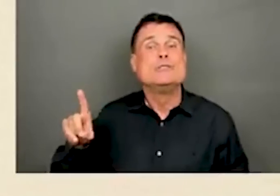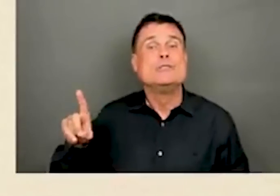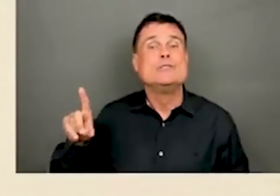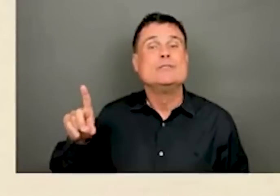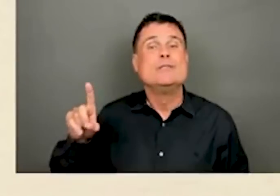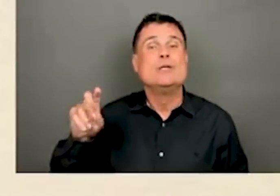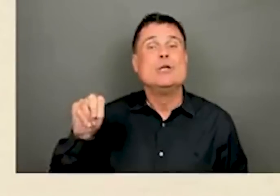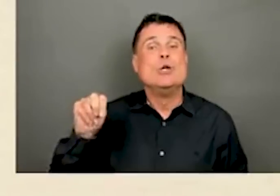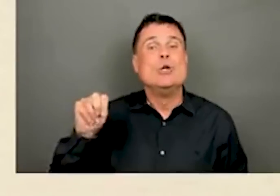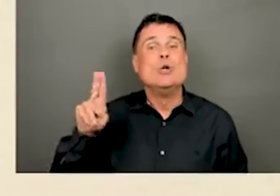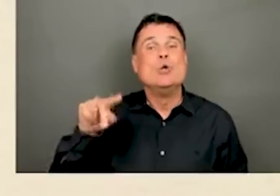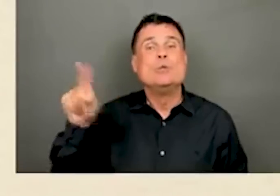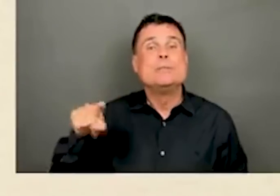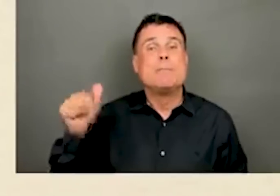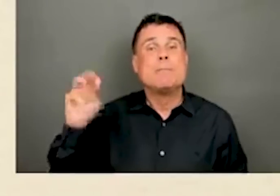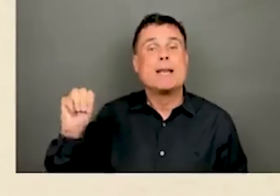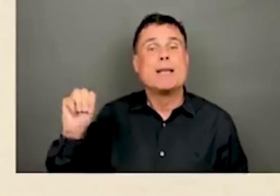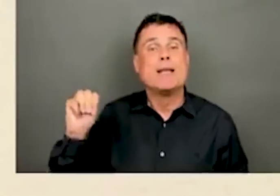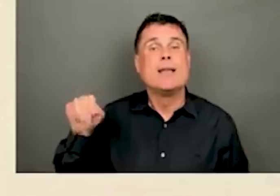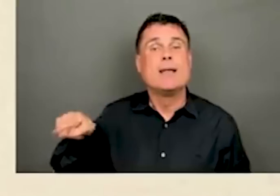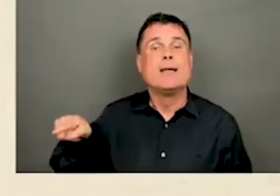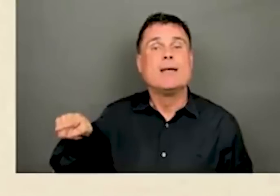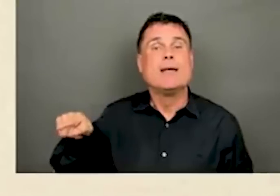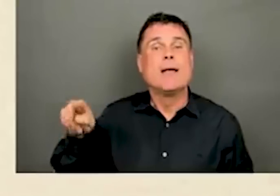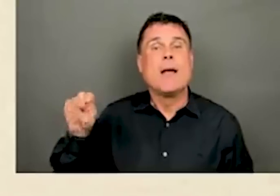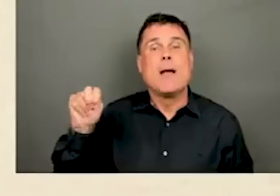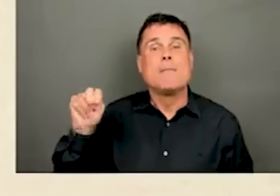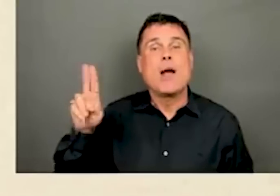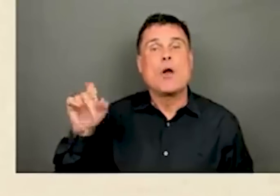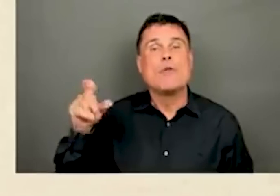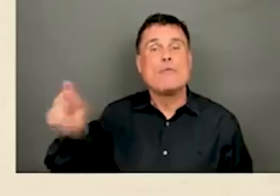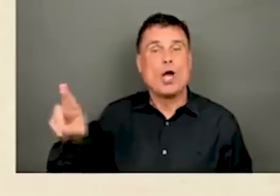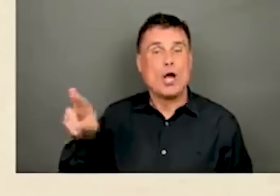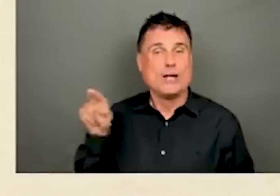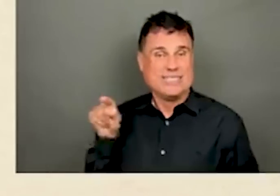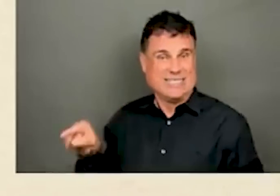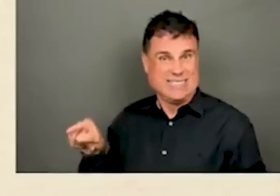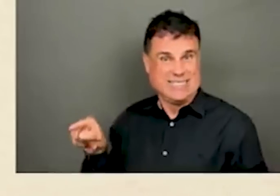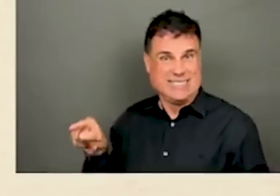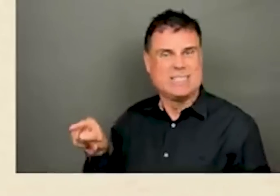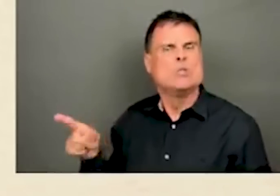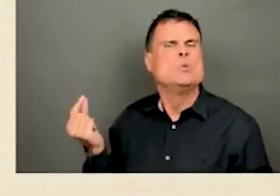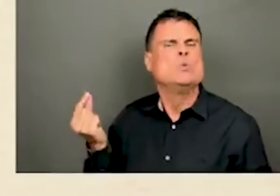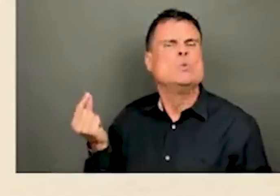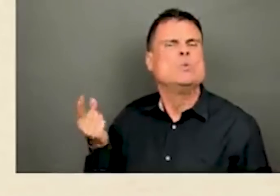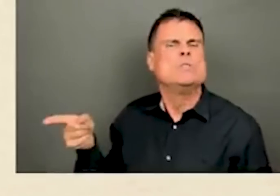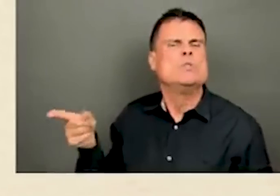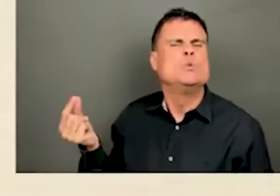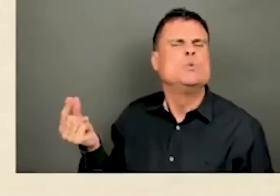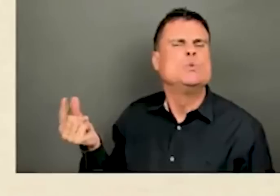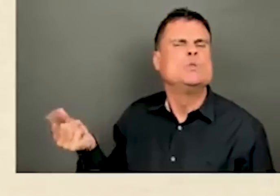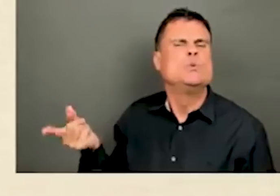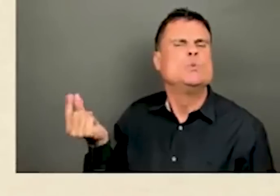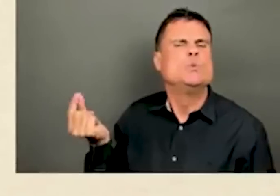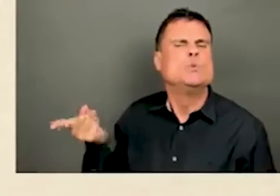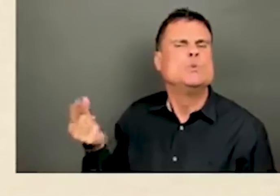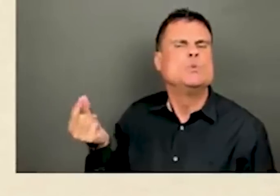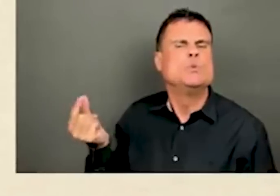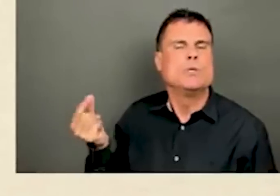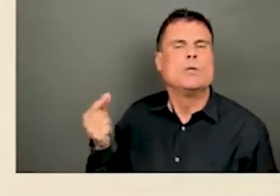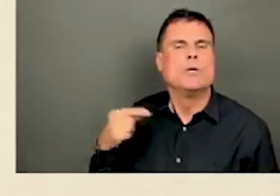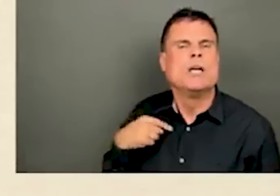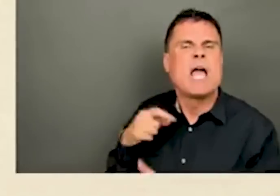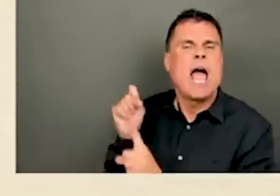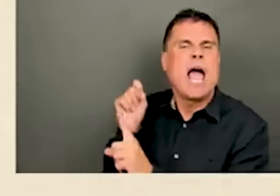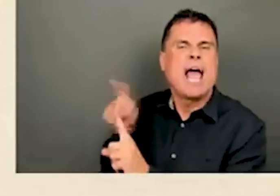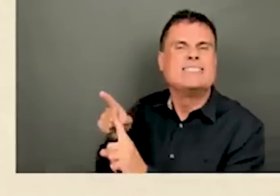I'm just wondering also, over the last 5 years, is it even possible to pick out one particular highlight and maybe